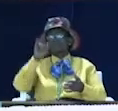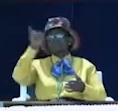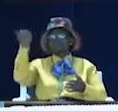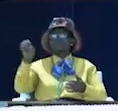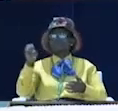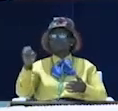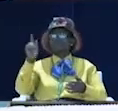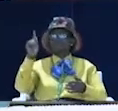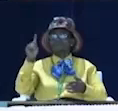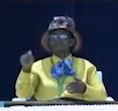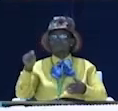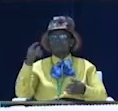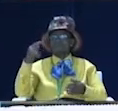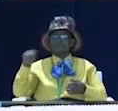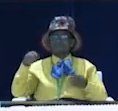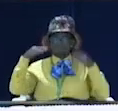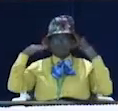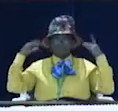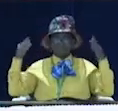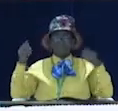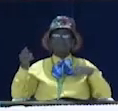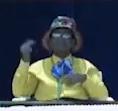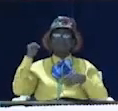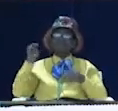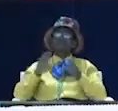The noise was much.